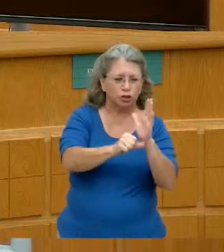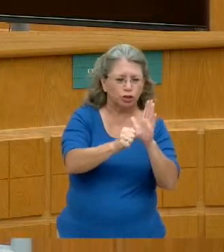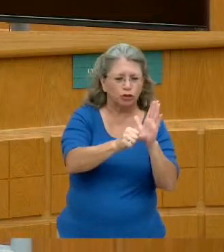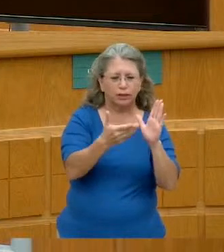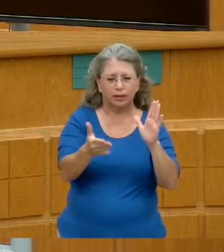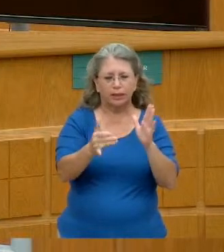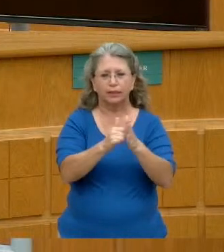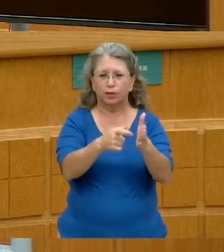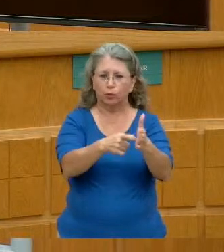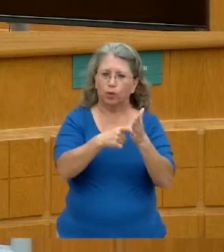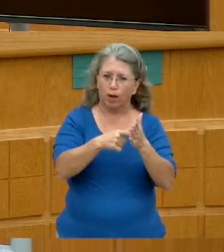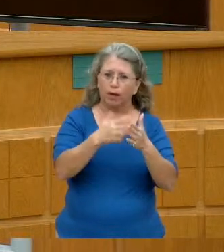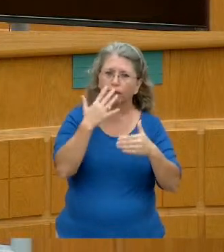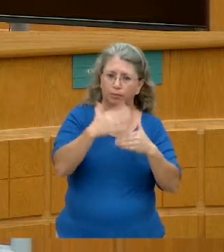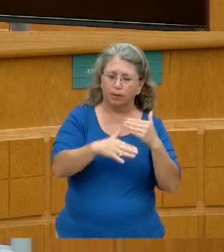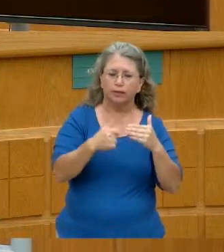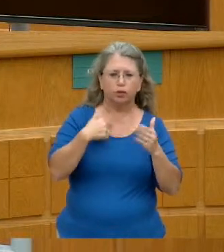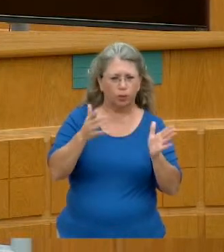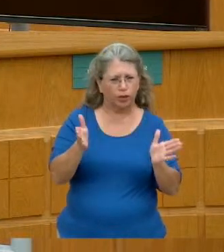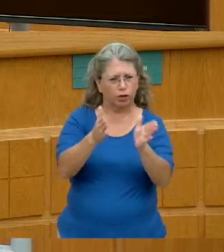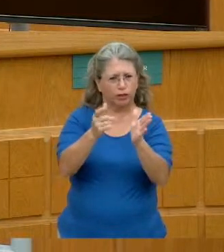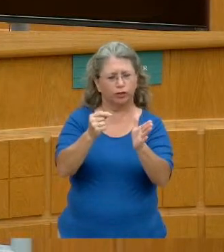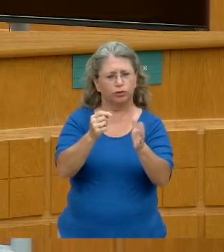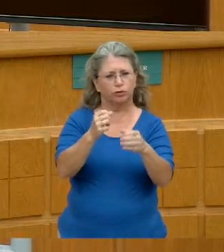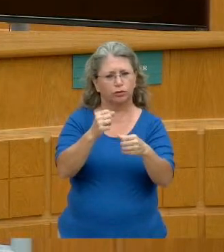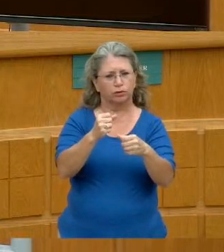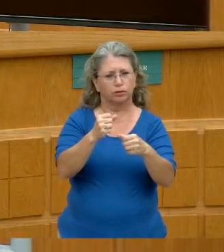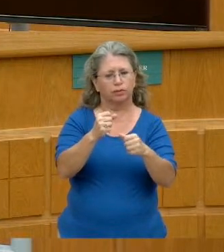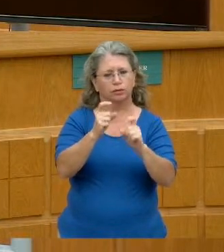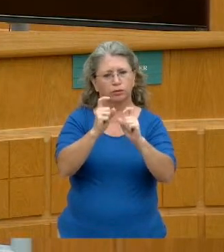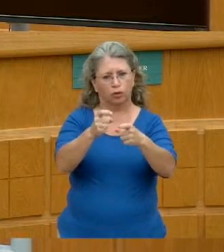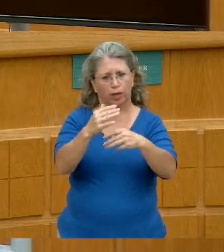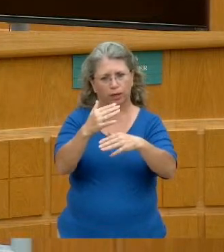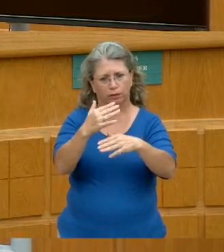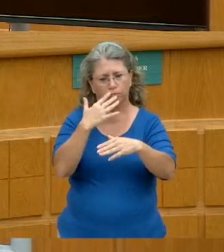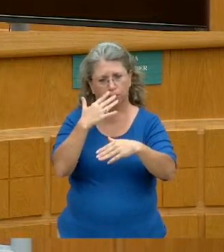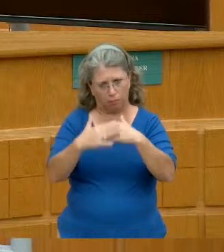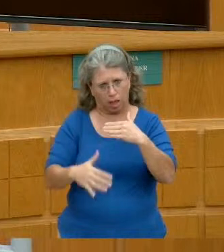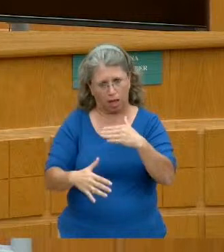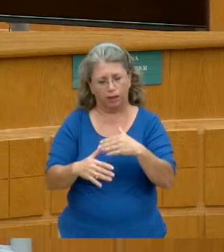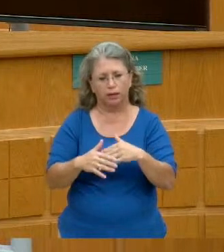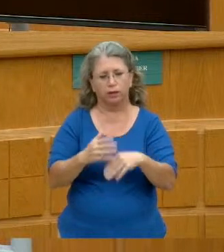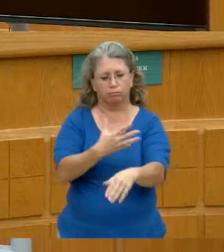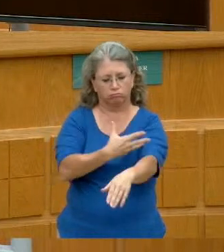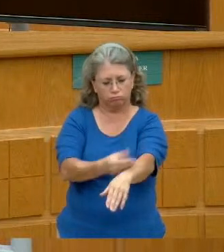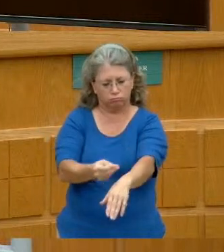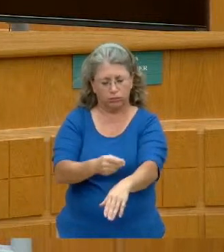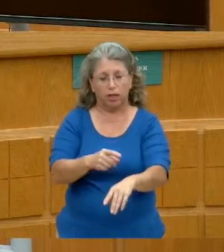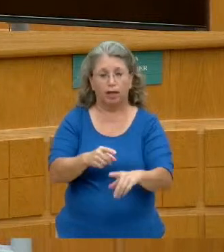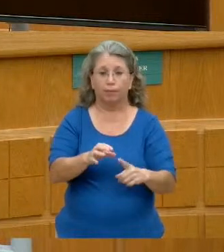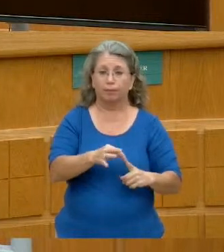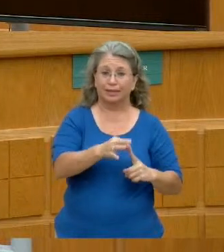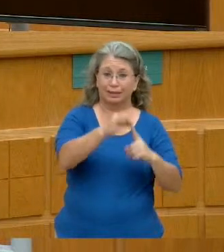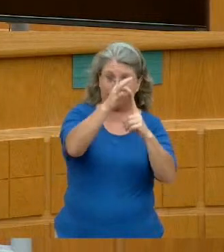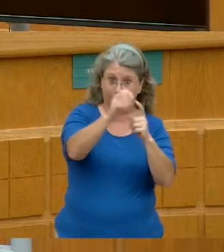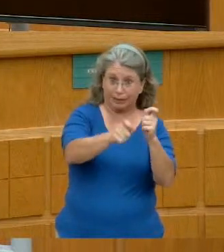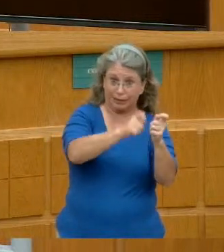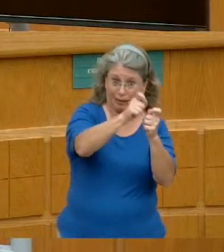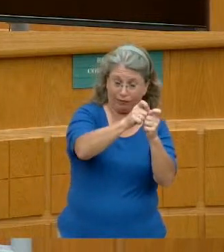go down and make a donation, and particularly if you are a recovering COVID